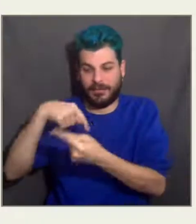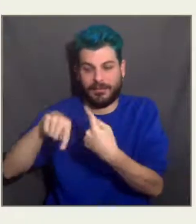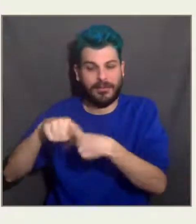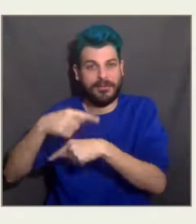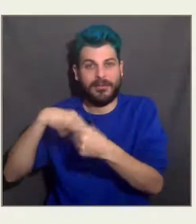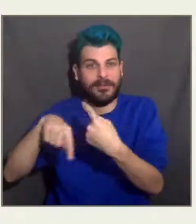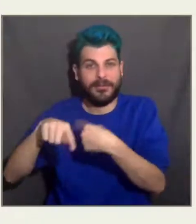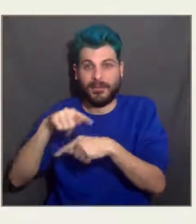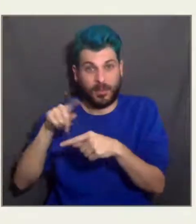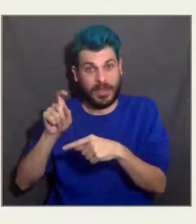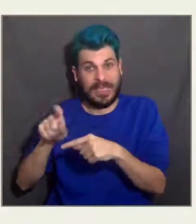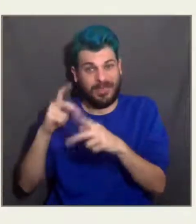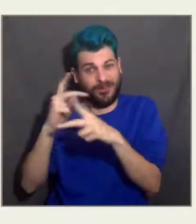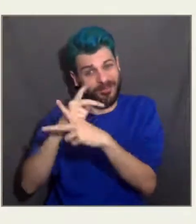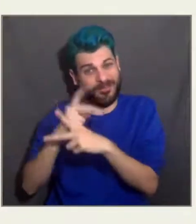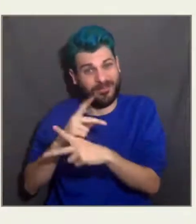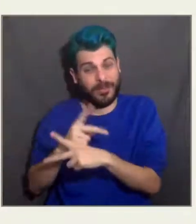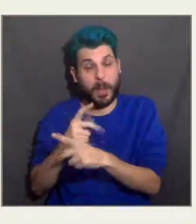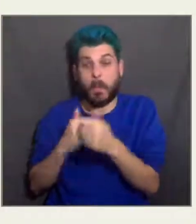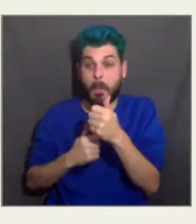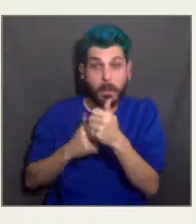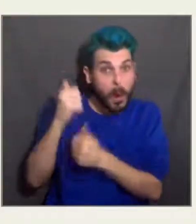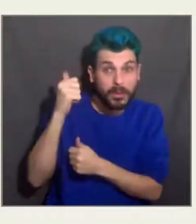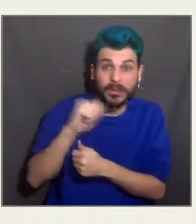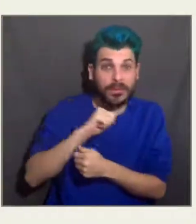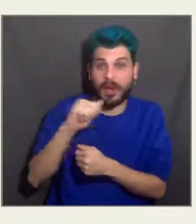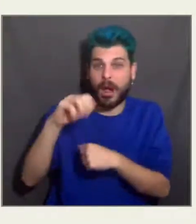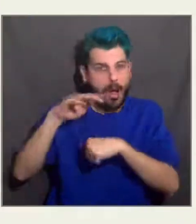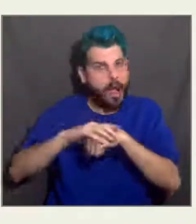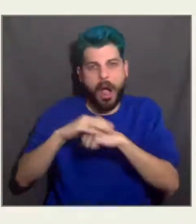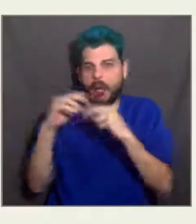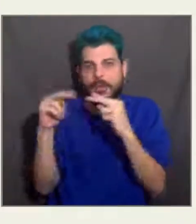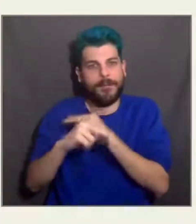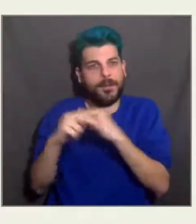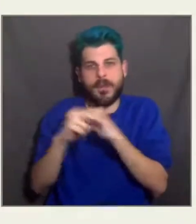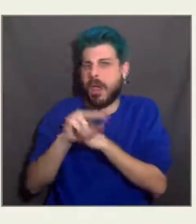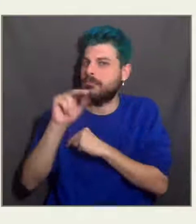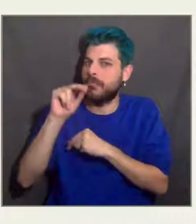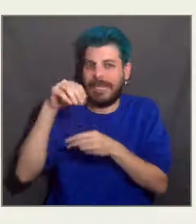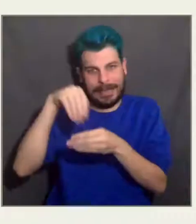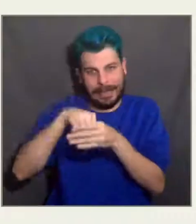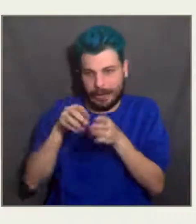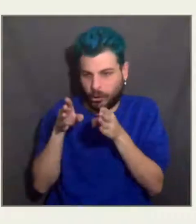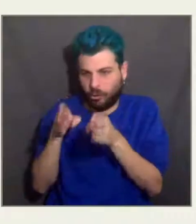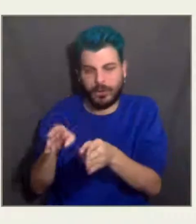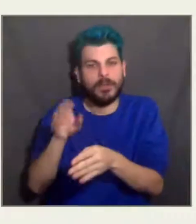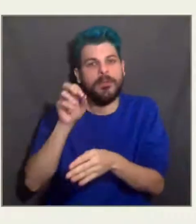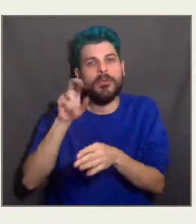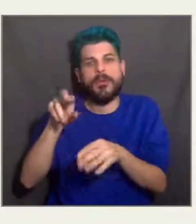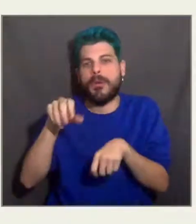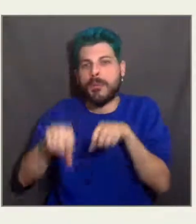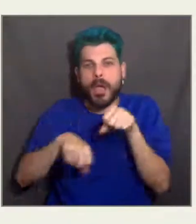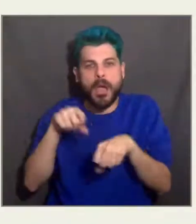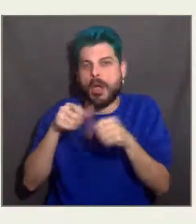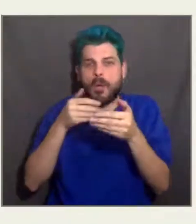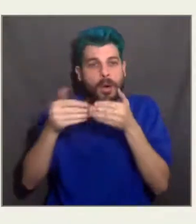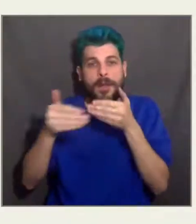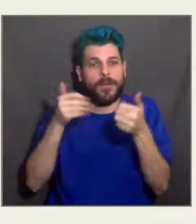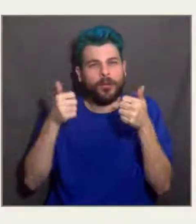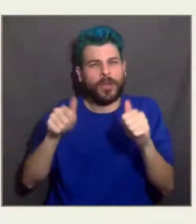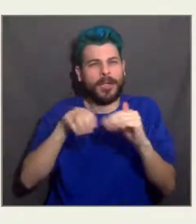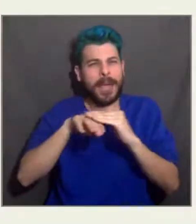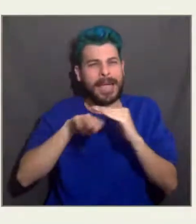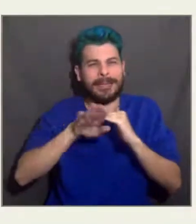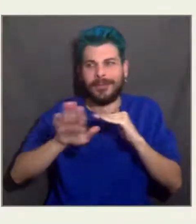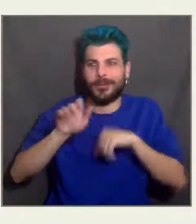The majority of the trips are not actually on the interstate, right? They're in the region trying to access jobs, healthcare, education. And so